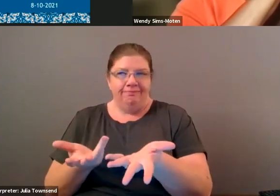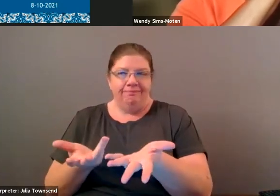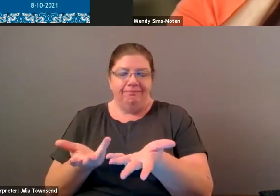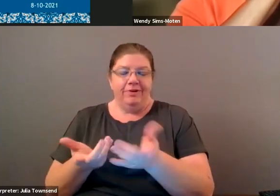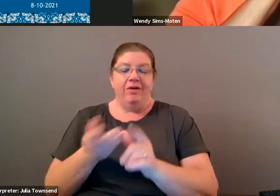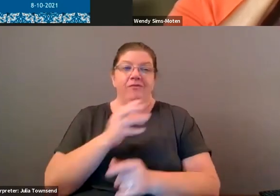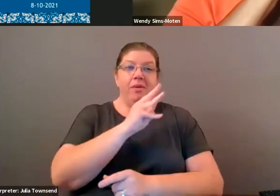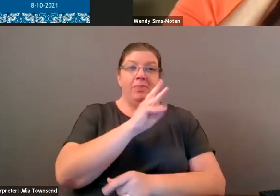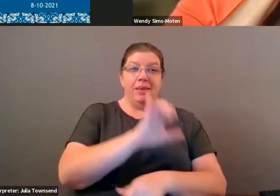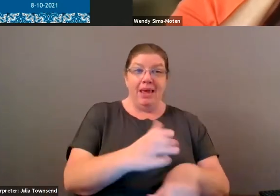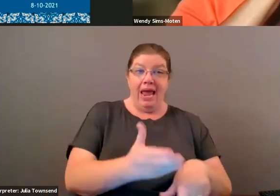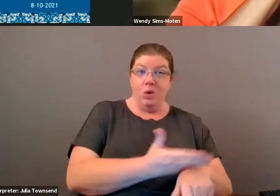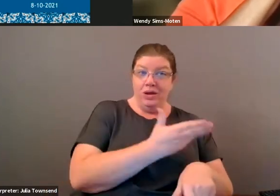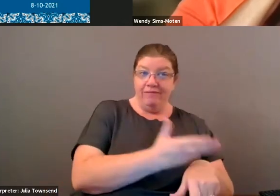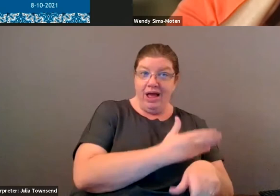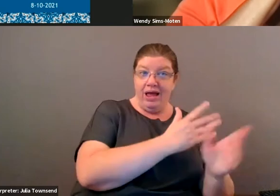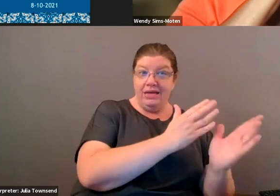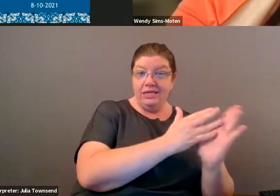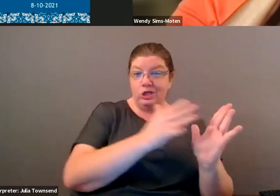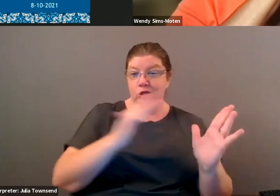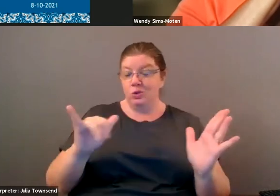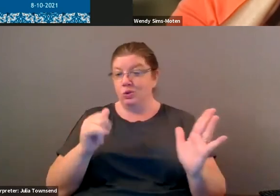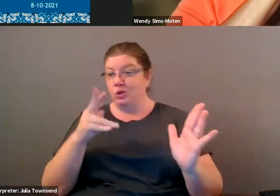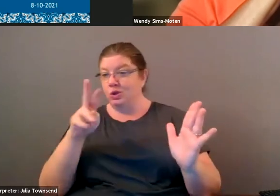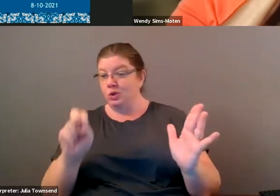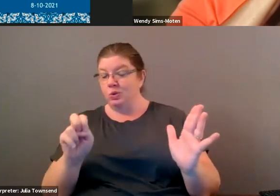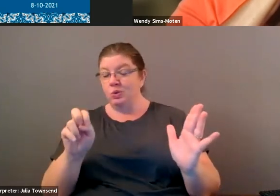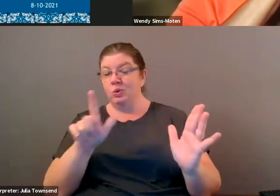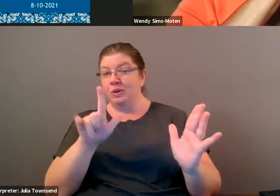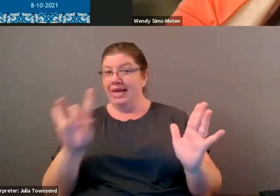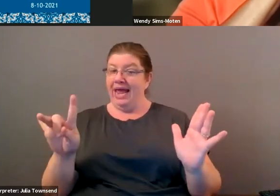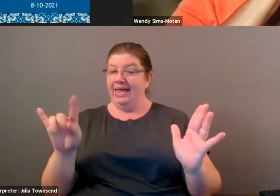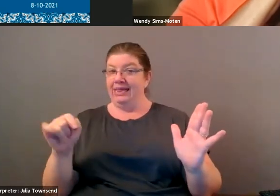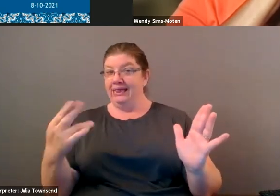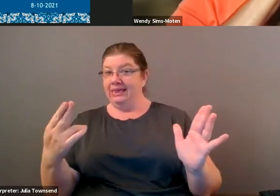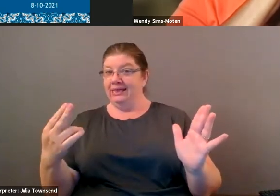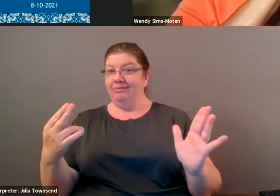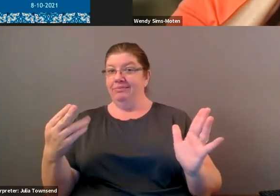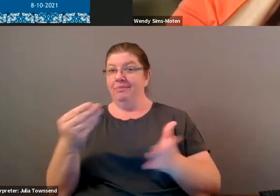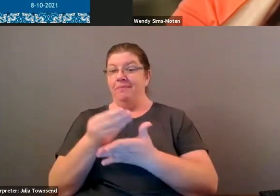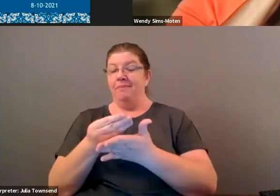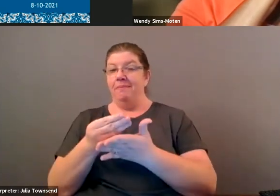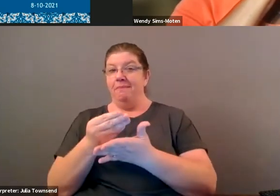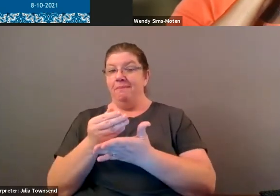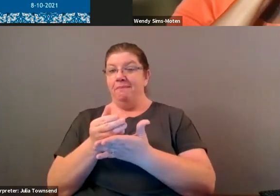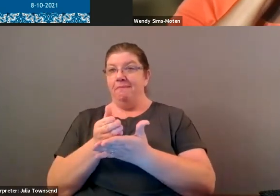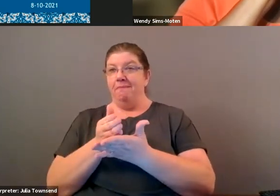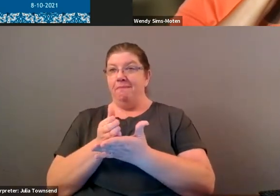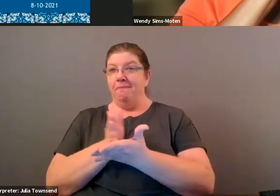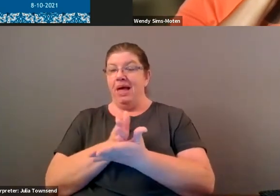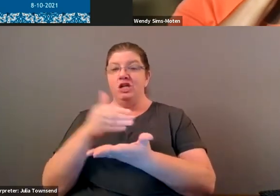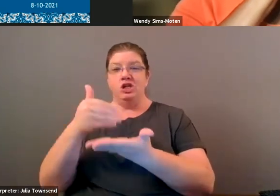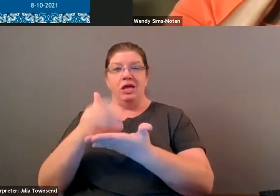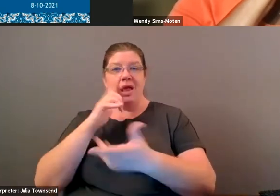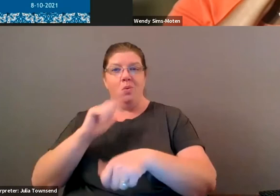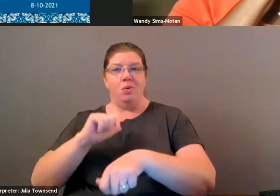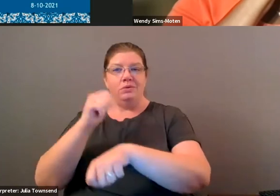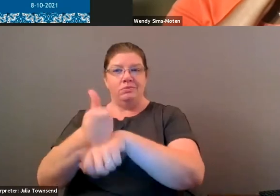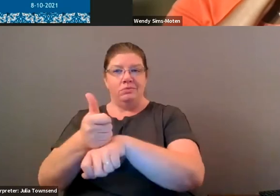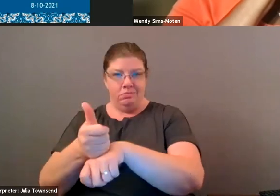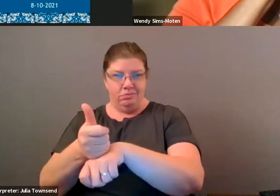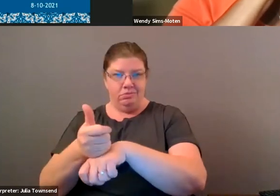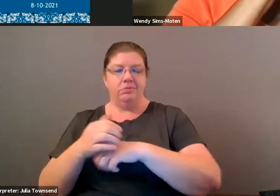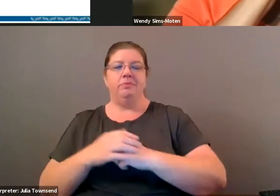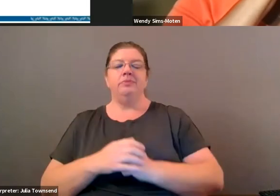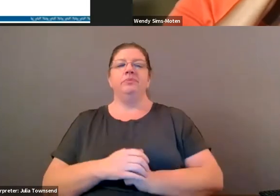May revise and the June 28th budget that was finally enacted. Next slide,